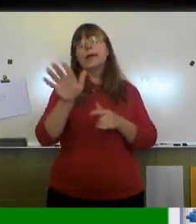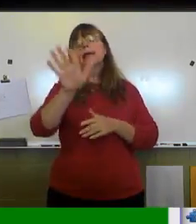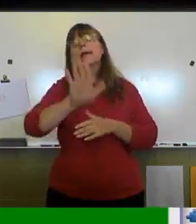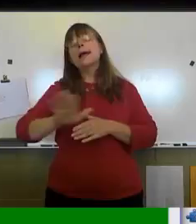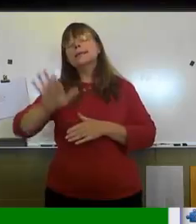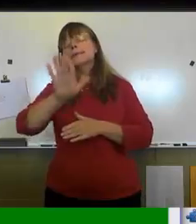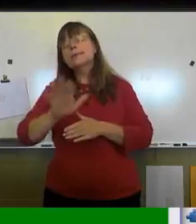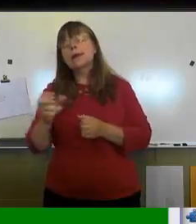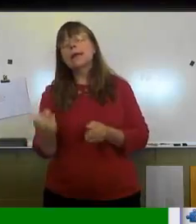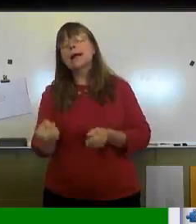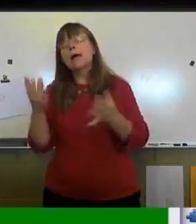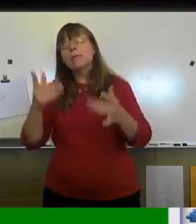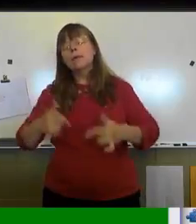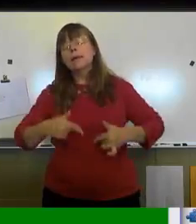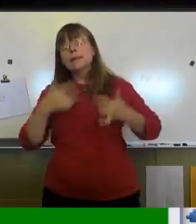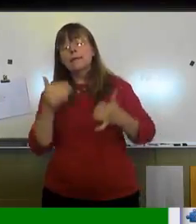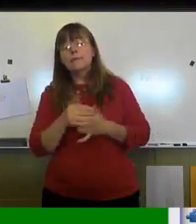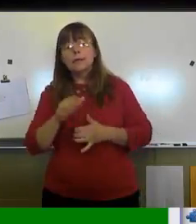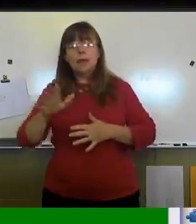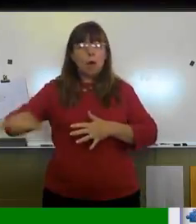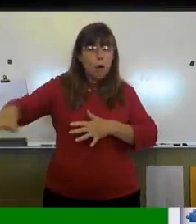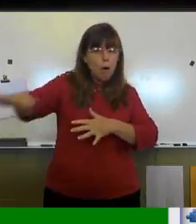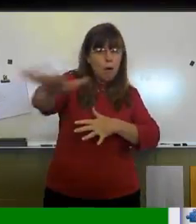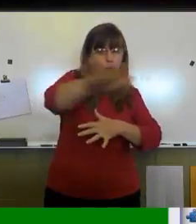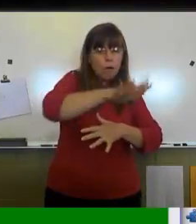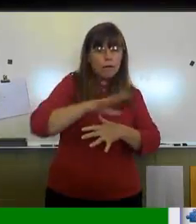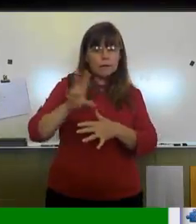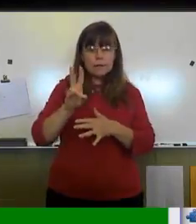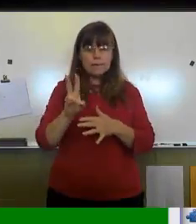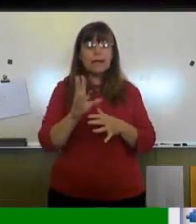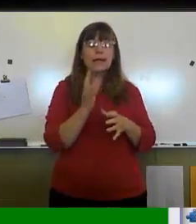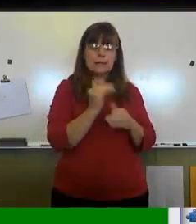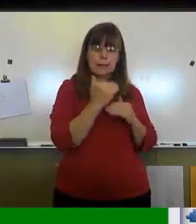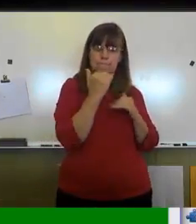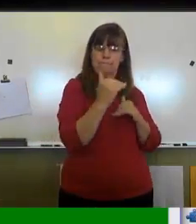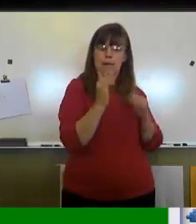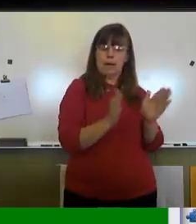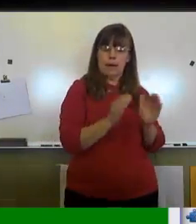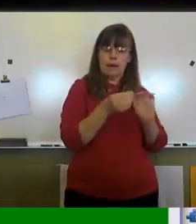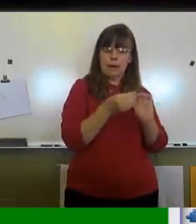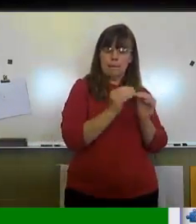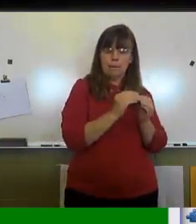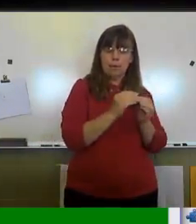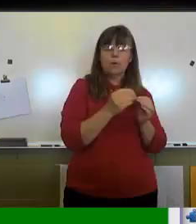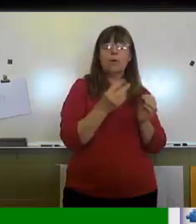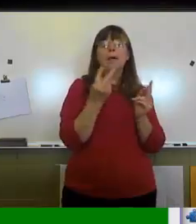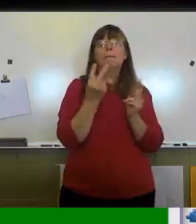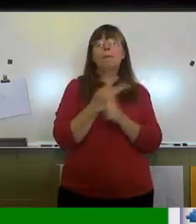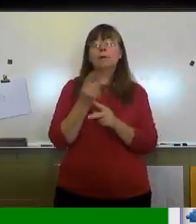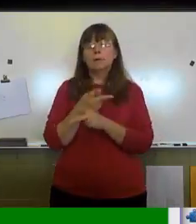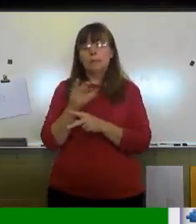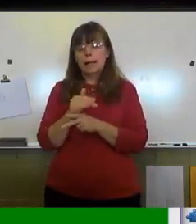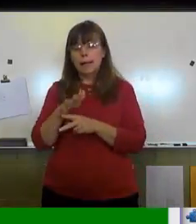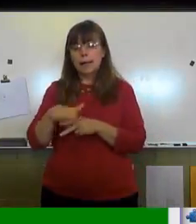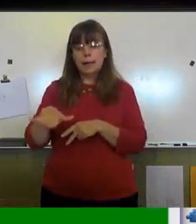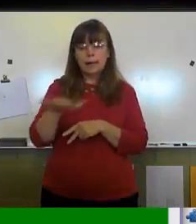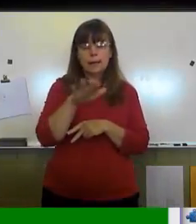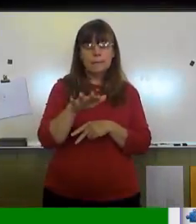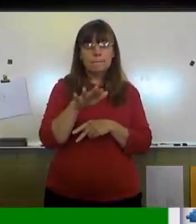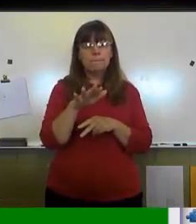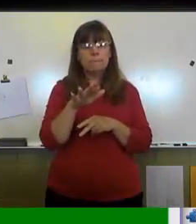how many lived in all 7 acres. I would just take that number and multiply that. Since